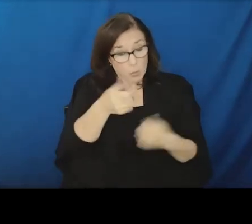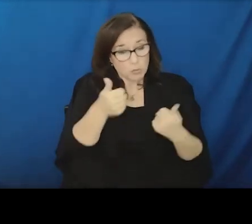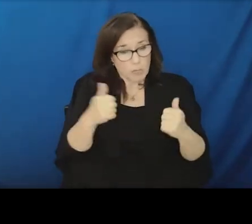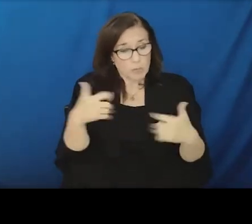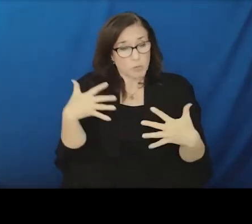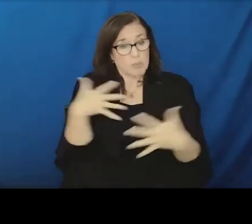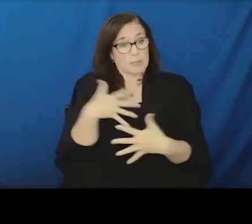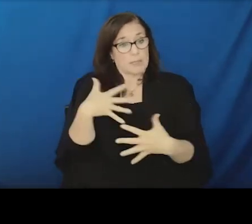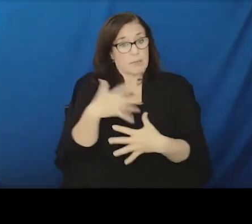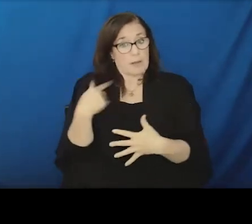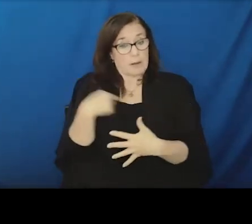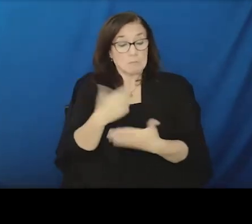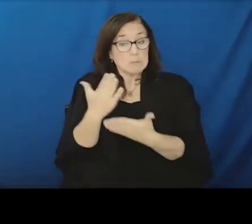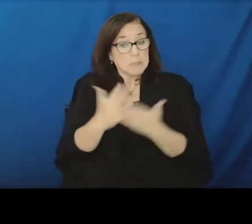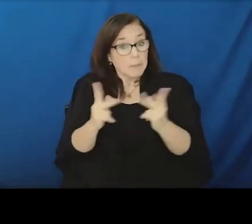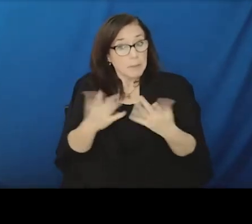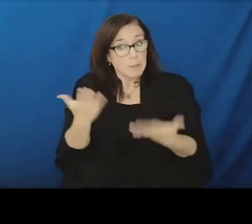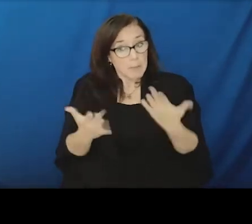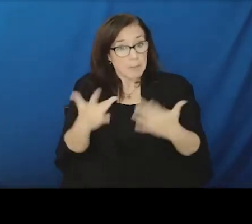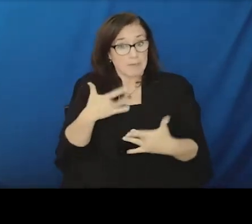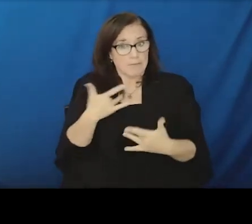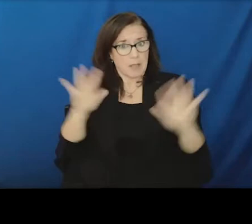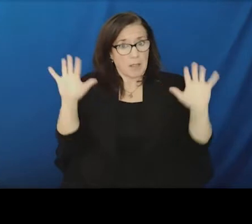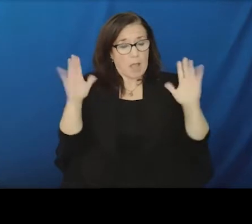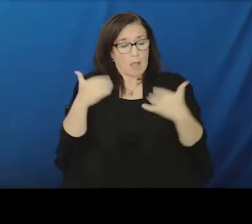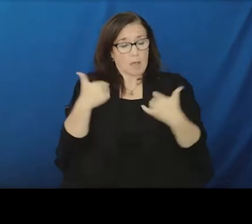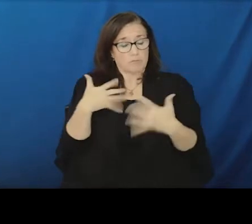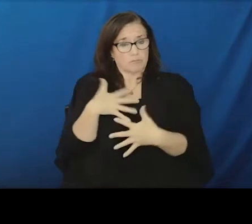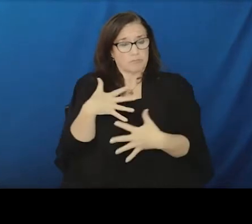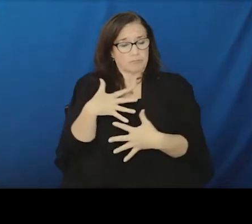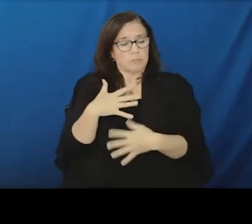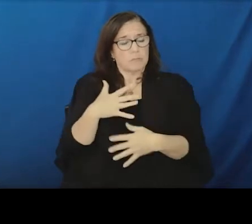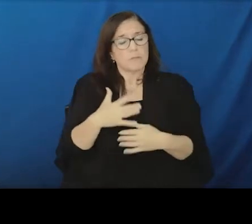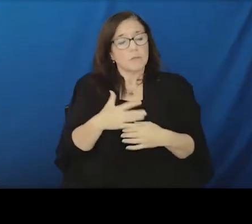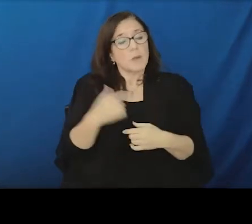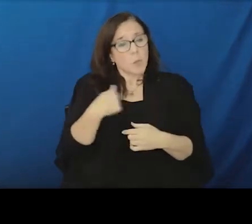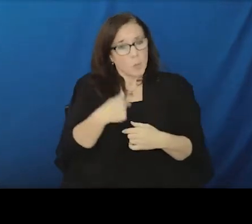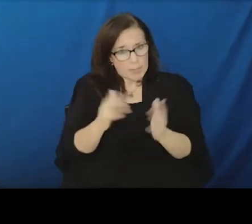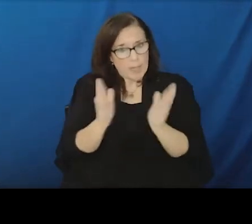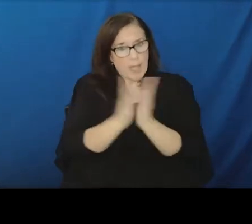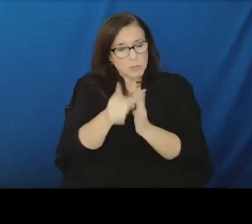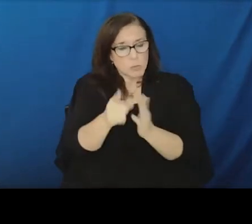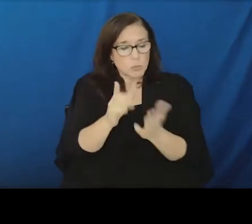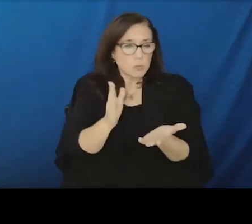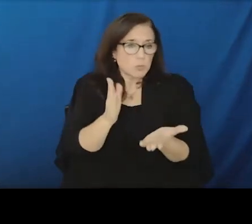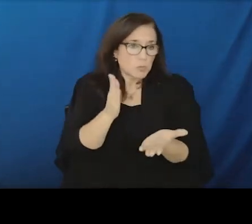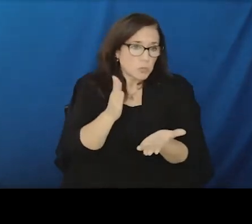some people might be intimidated by it. And we would request that you withdraw that